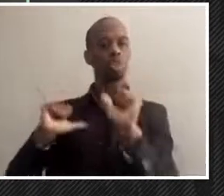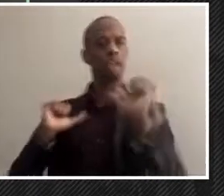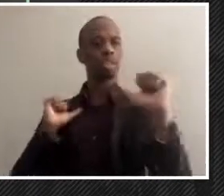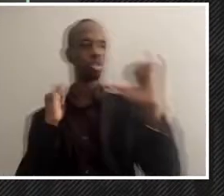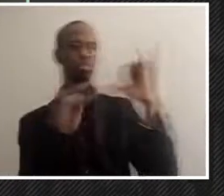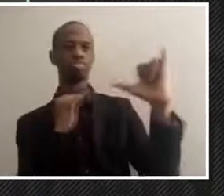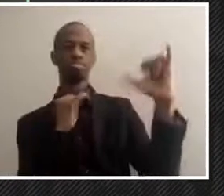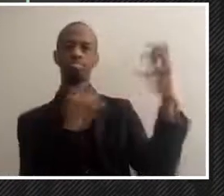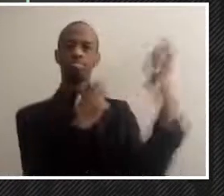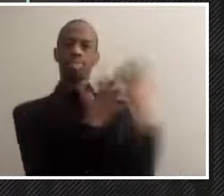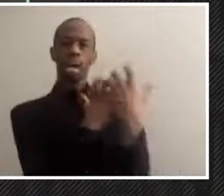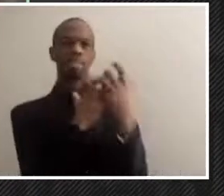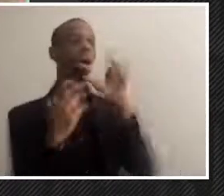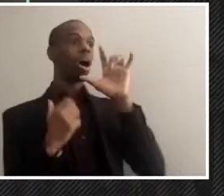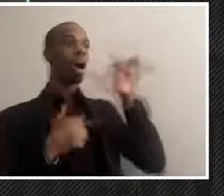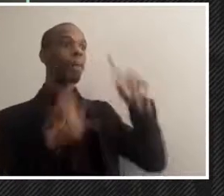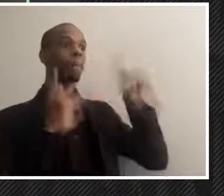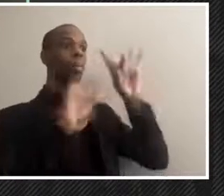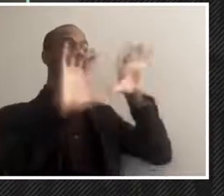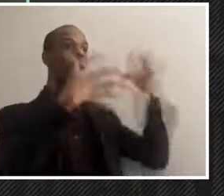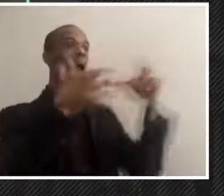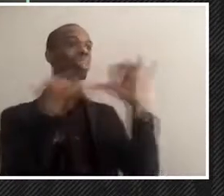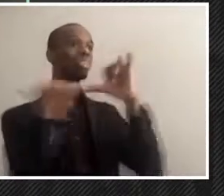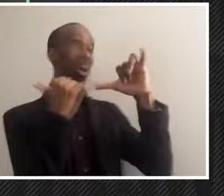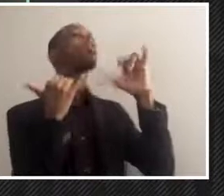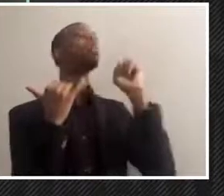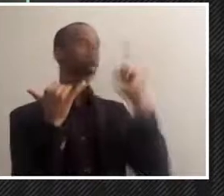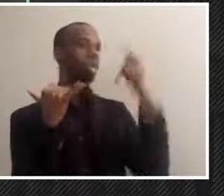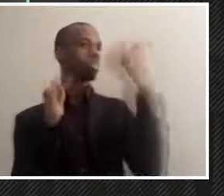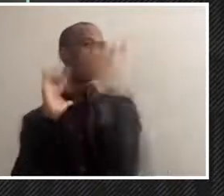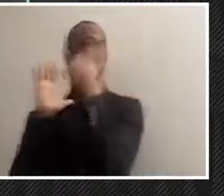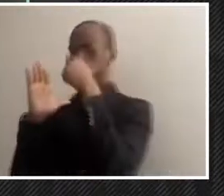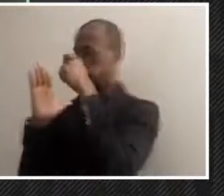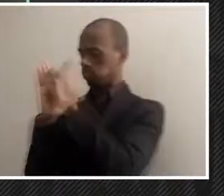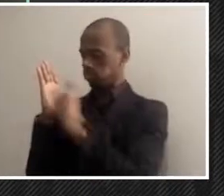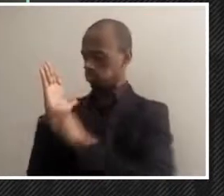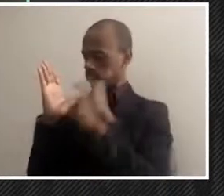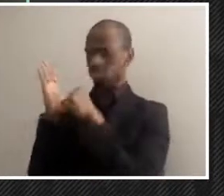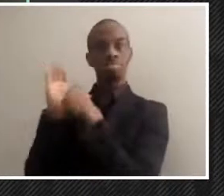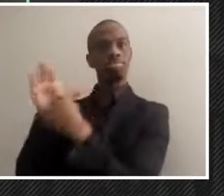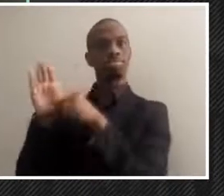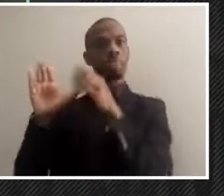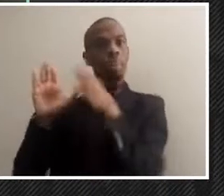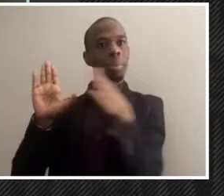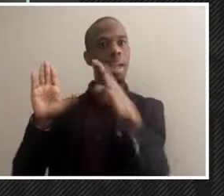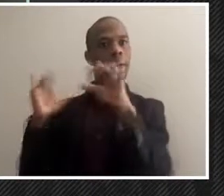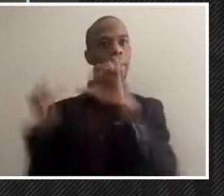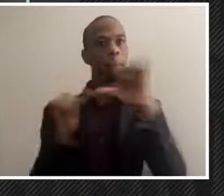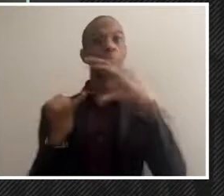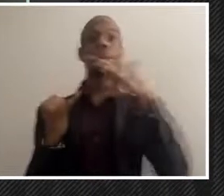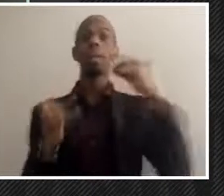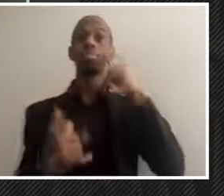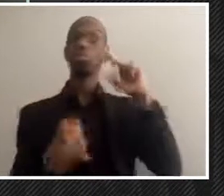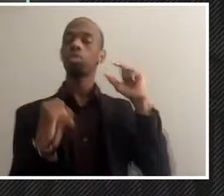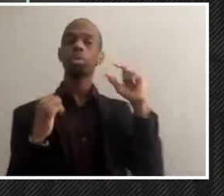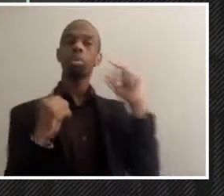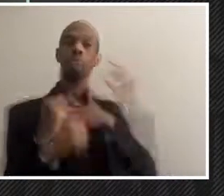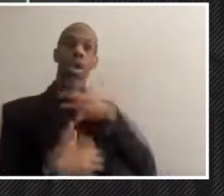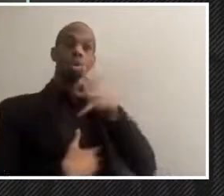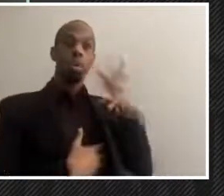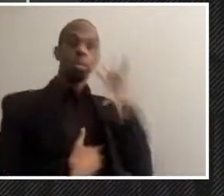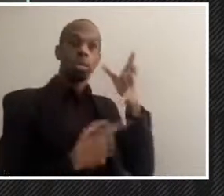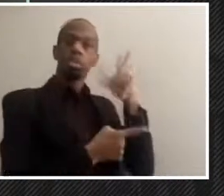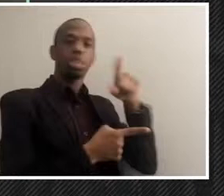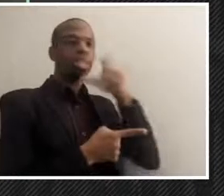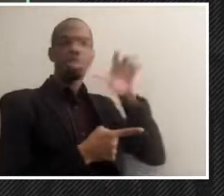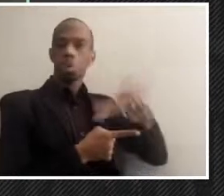As a kid, my mom, which is my grandmother for all the people who did not grow up in the country, told me that, you know what, everyone is not